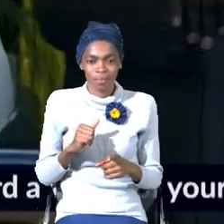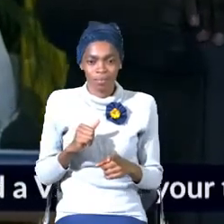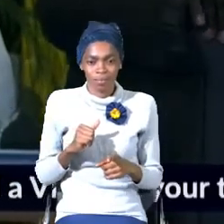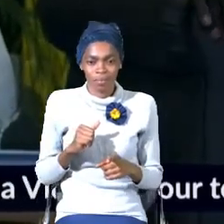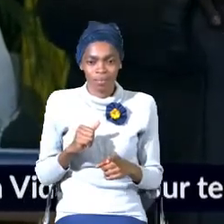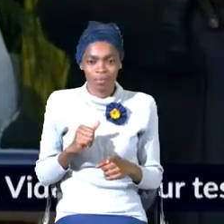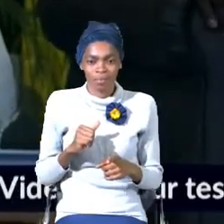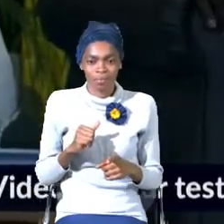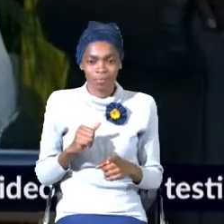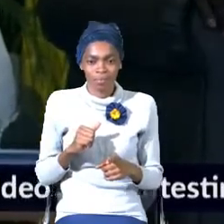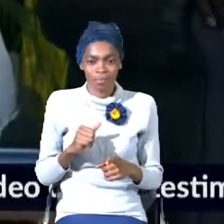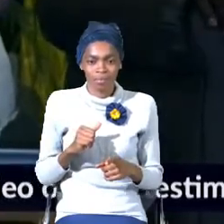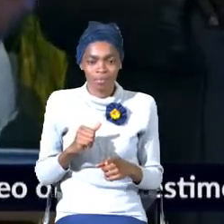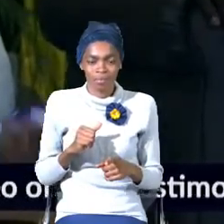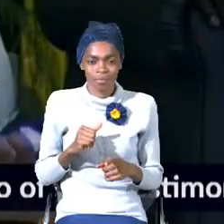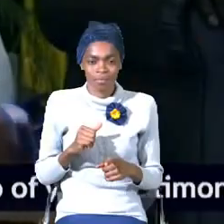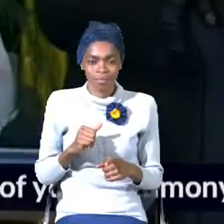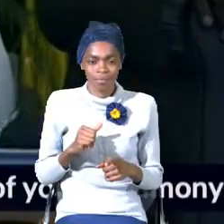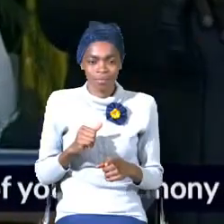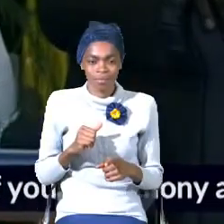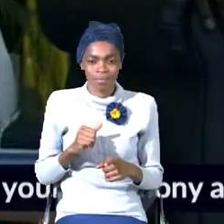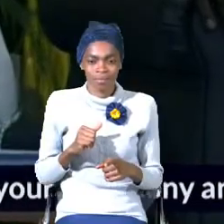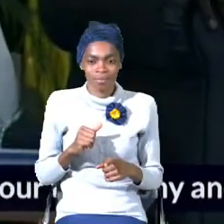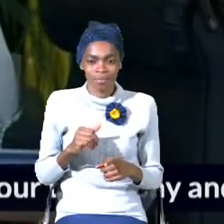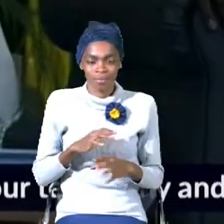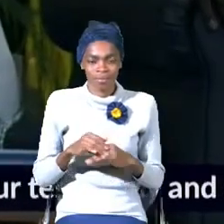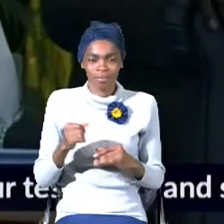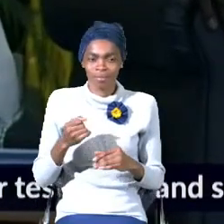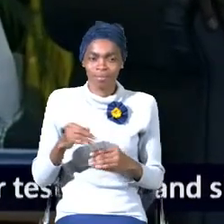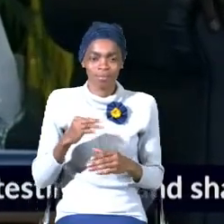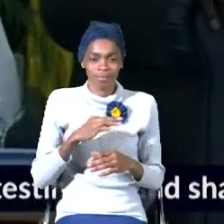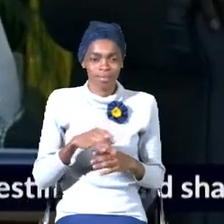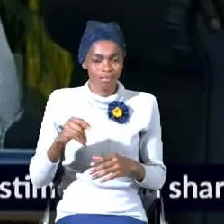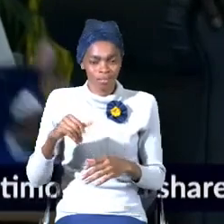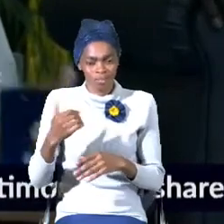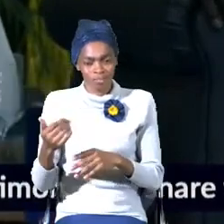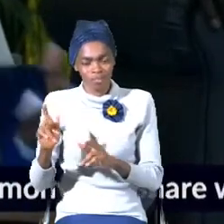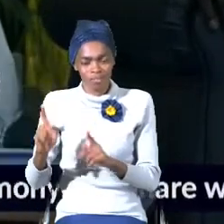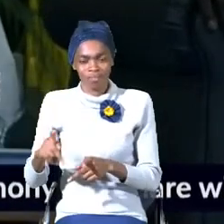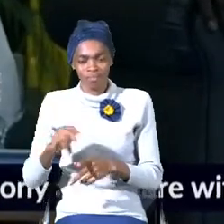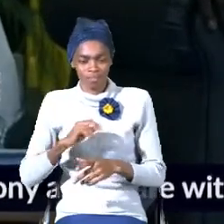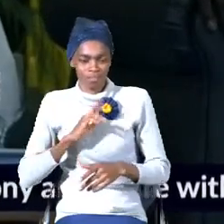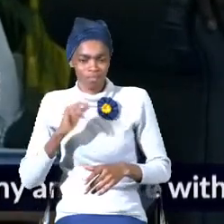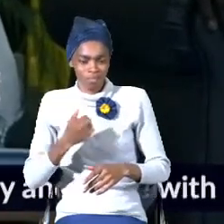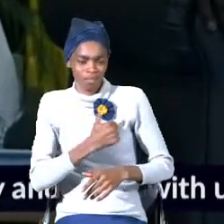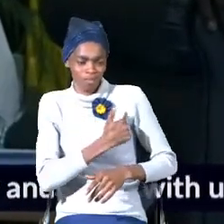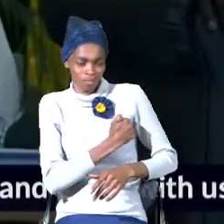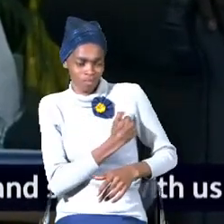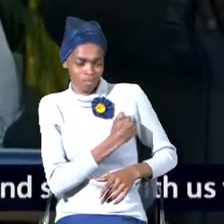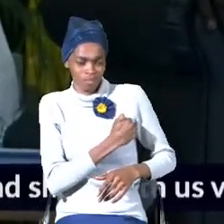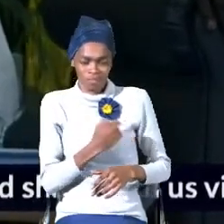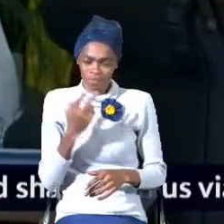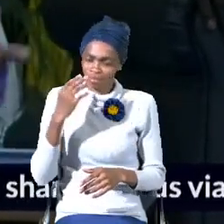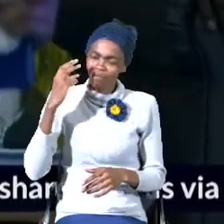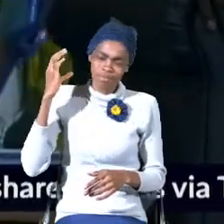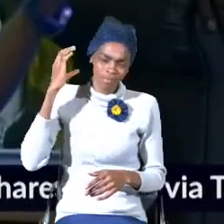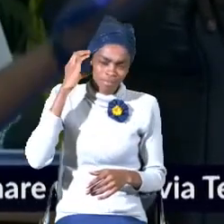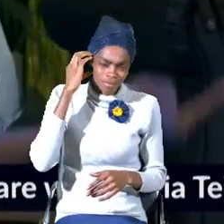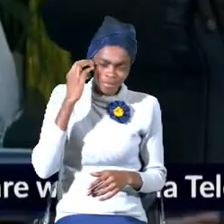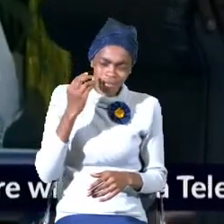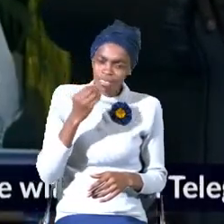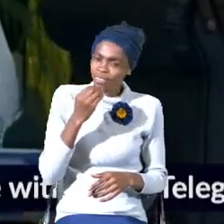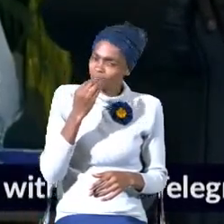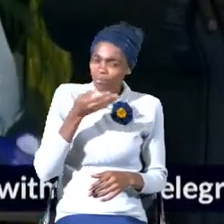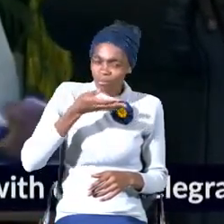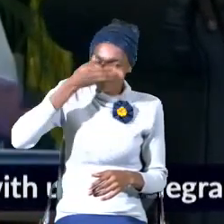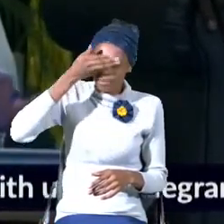okay, I'm actually healed. I perceived it and nothing happened. I did not cough. I did not sneeze. Nothing happened. Okay, I